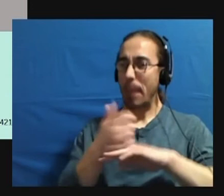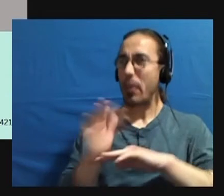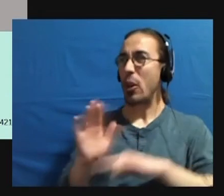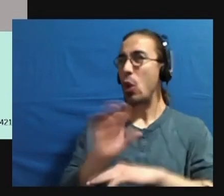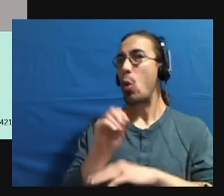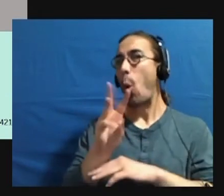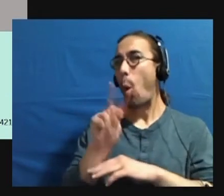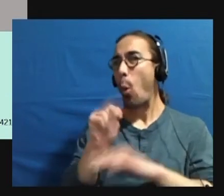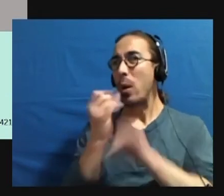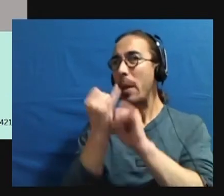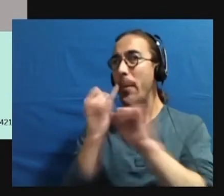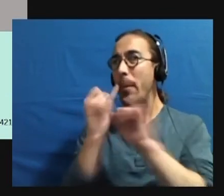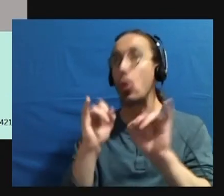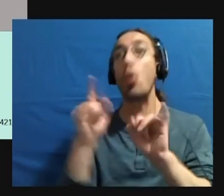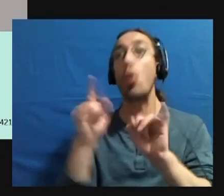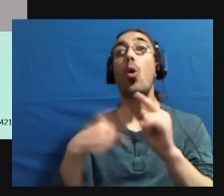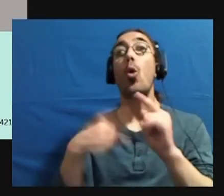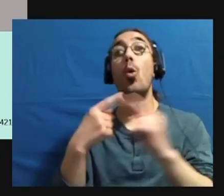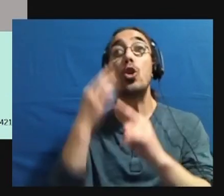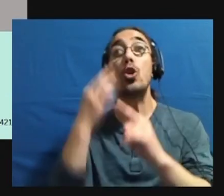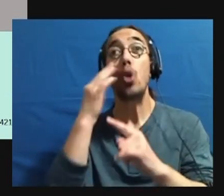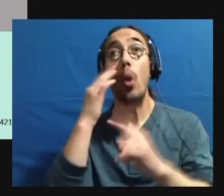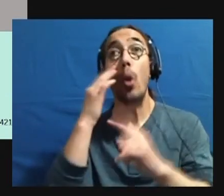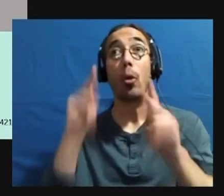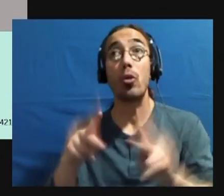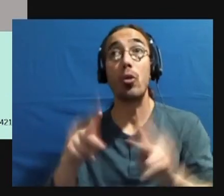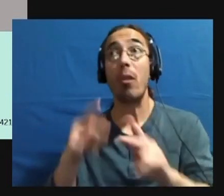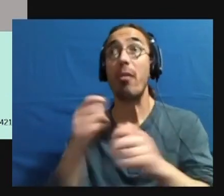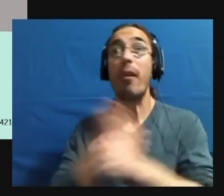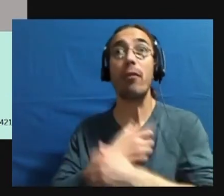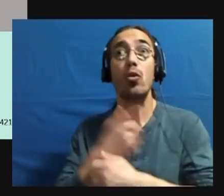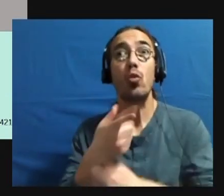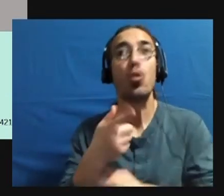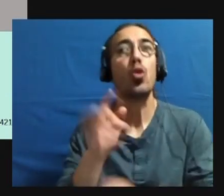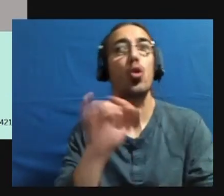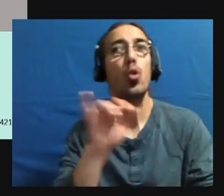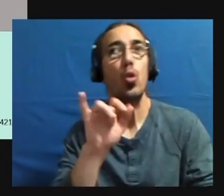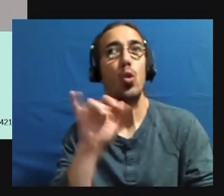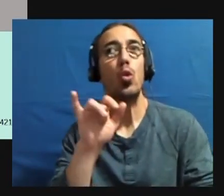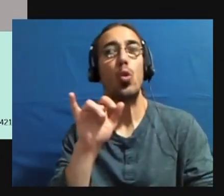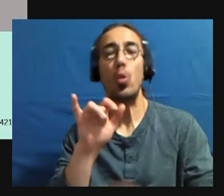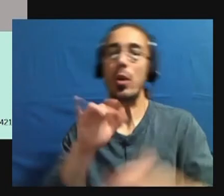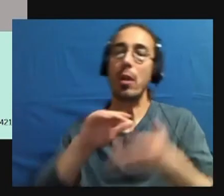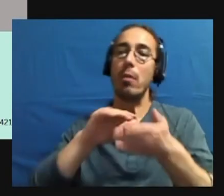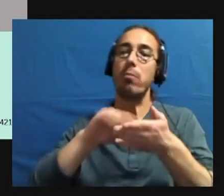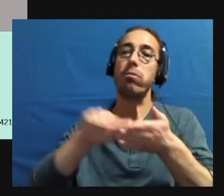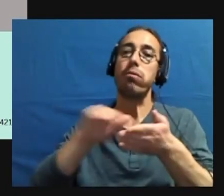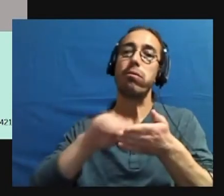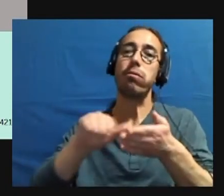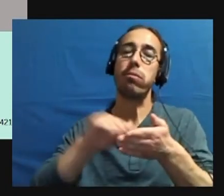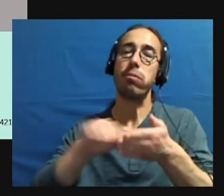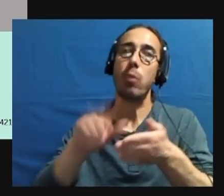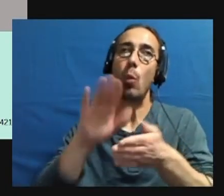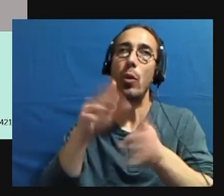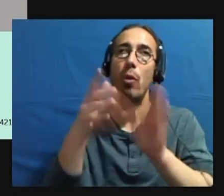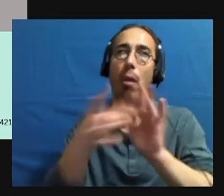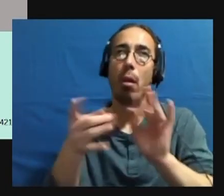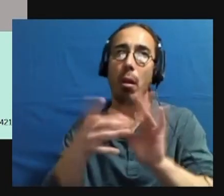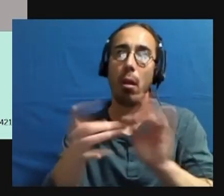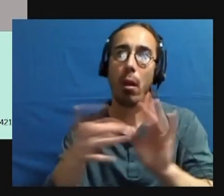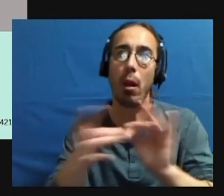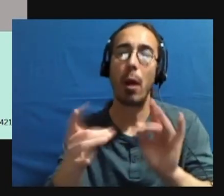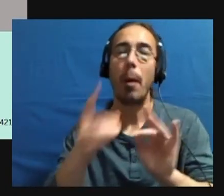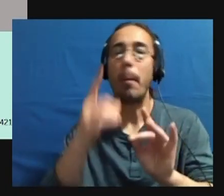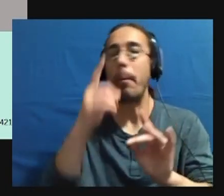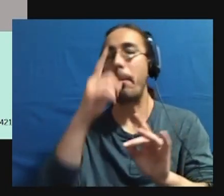it's like when you know somebody loves you, you can kind of write off what they're saying about you because you feel like, well, they just unconditionally love me.